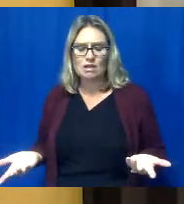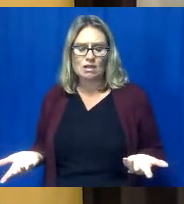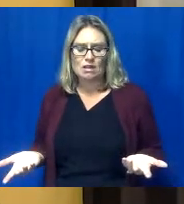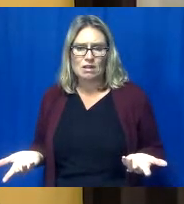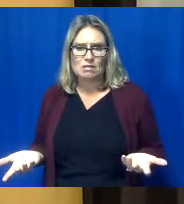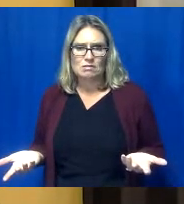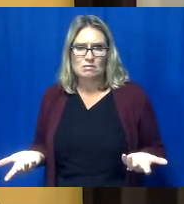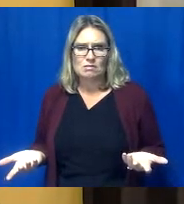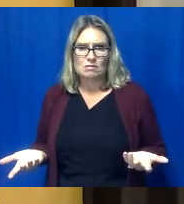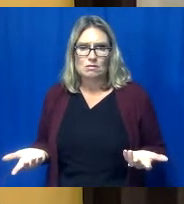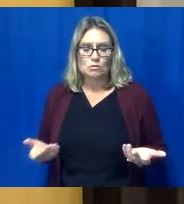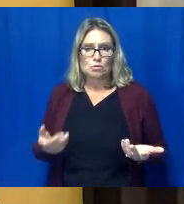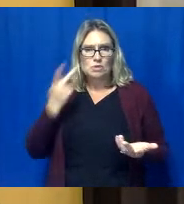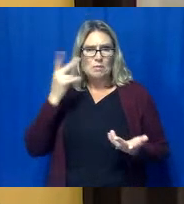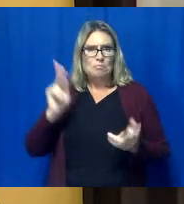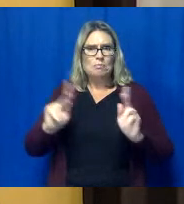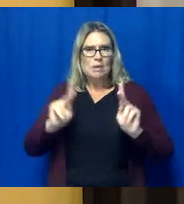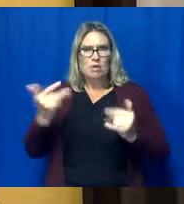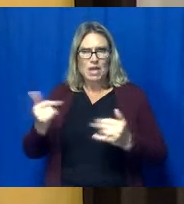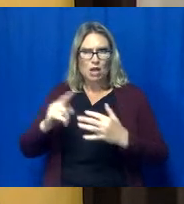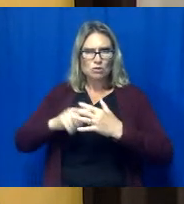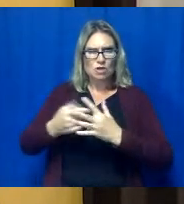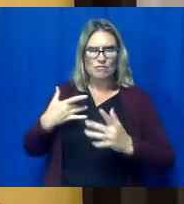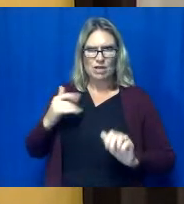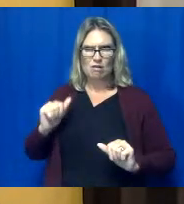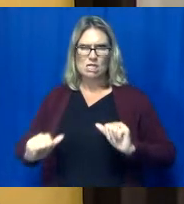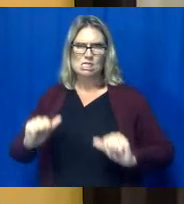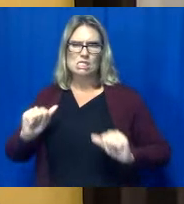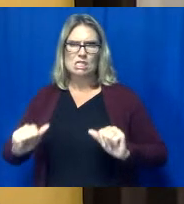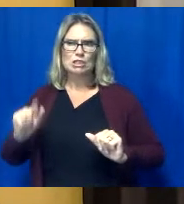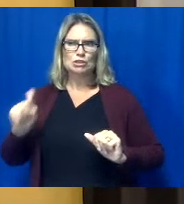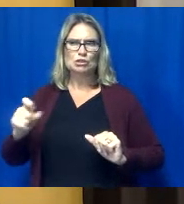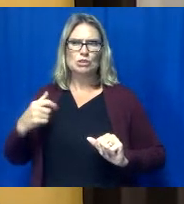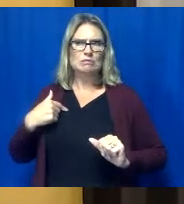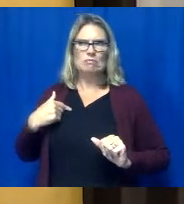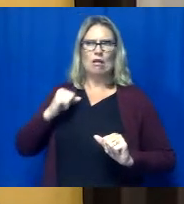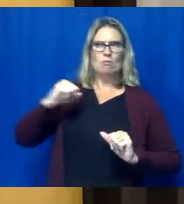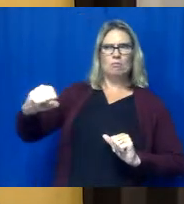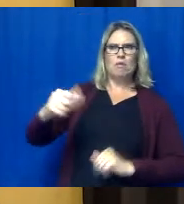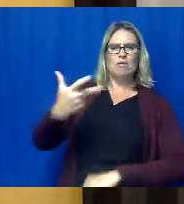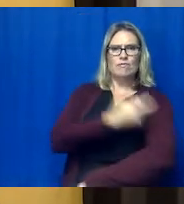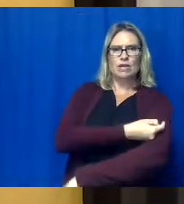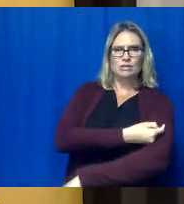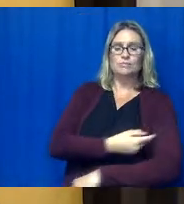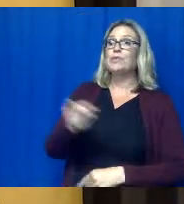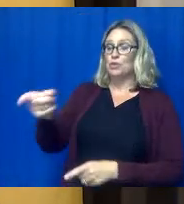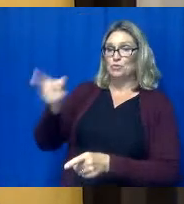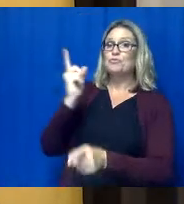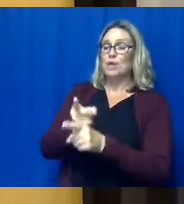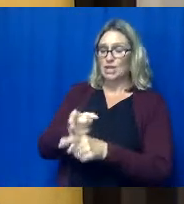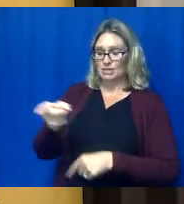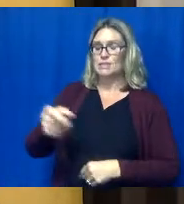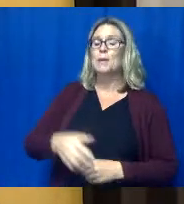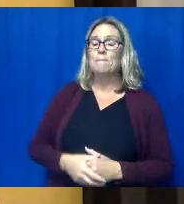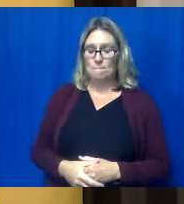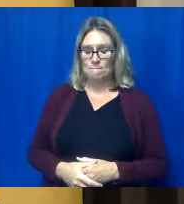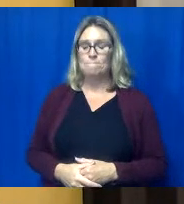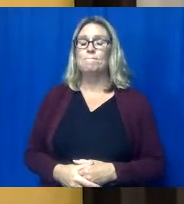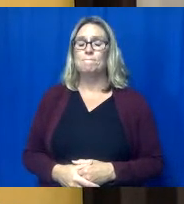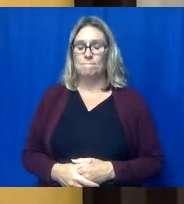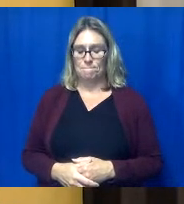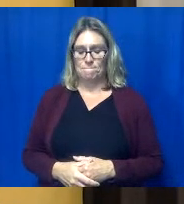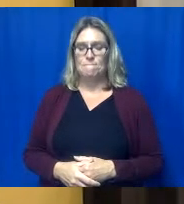that level of doubt increasing perhaps or strengthened in some of those people? You're absolutely right. And what